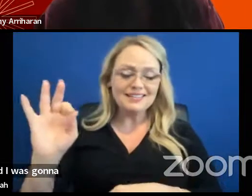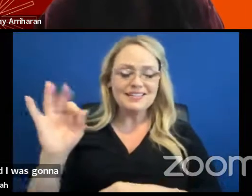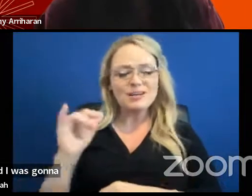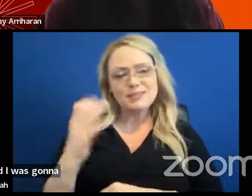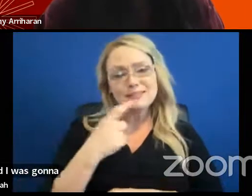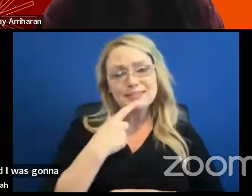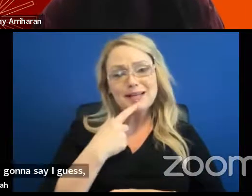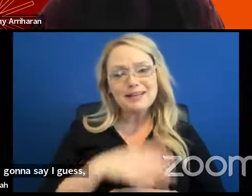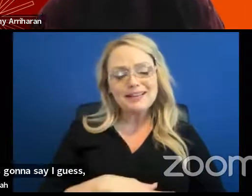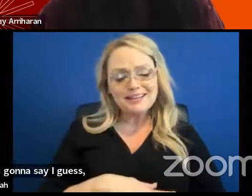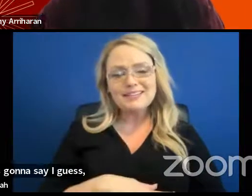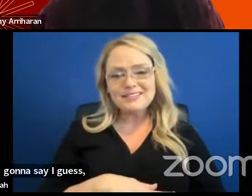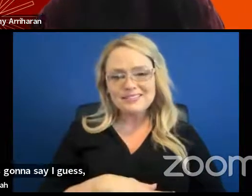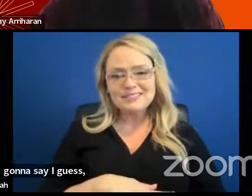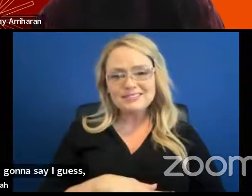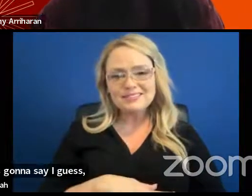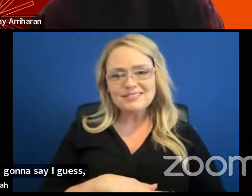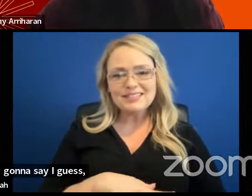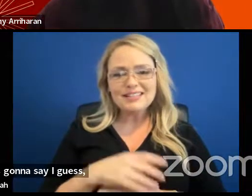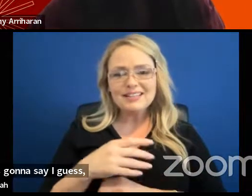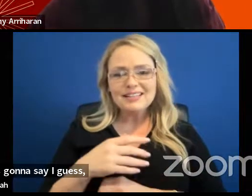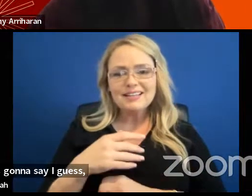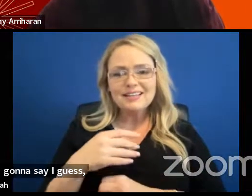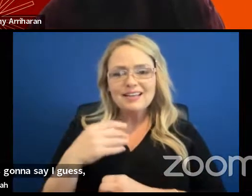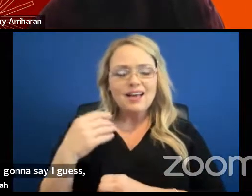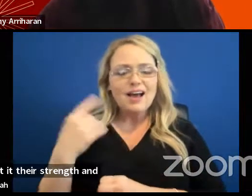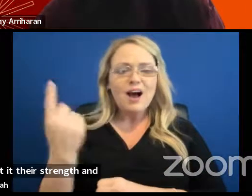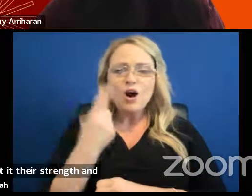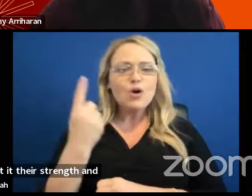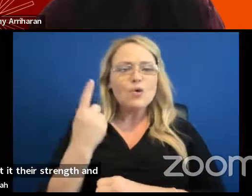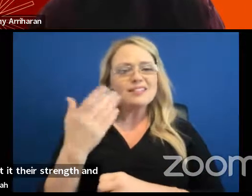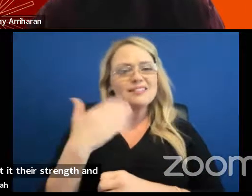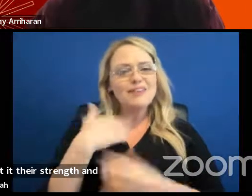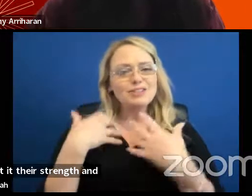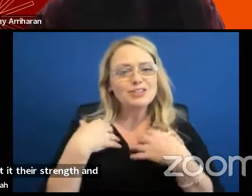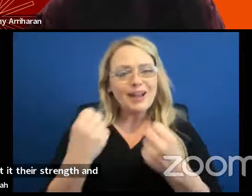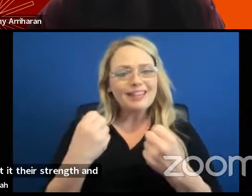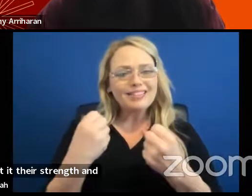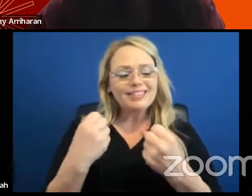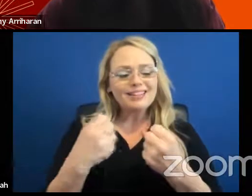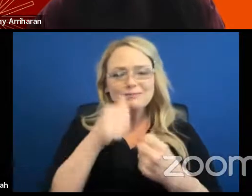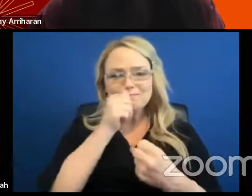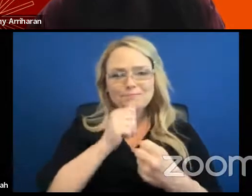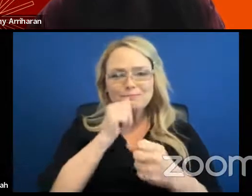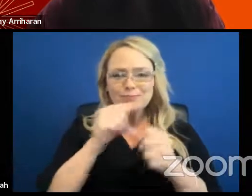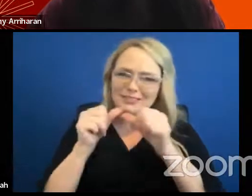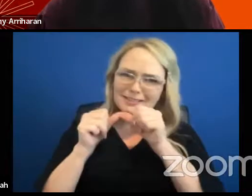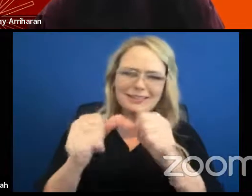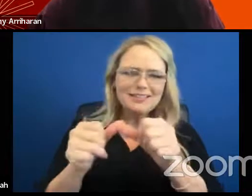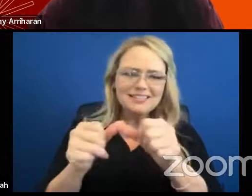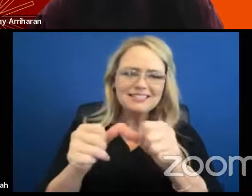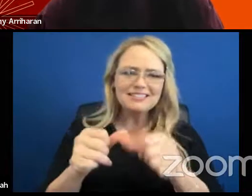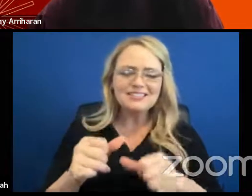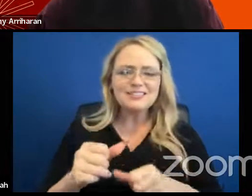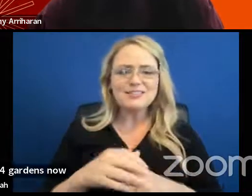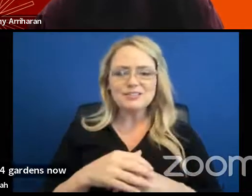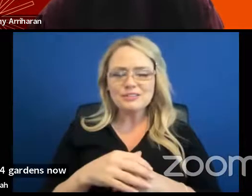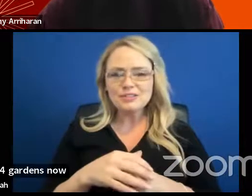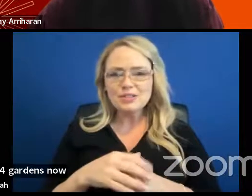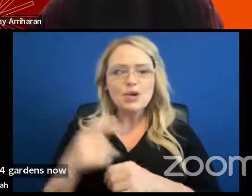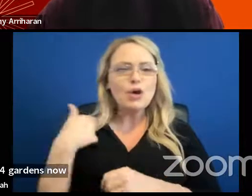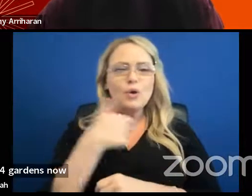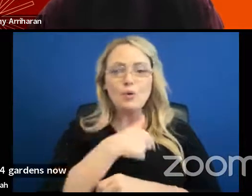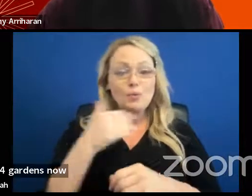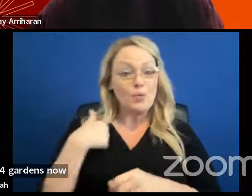me, like always throughout it, there's strength and resilience. Look at Sogorea Te. We have 4 gardens now and 2